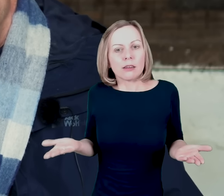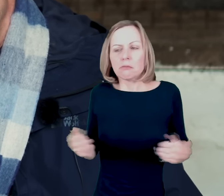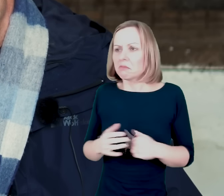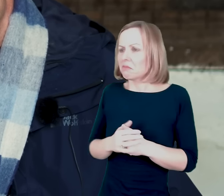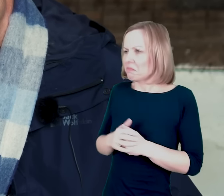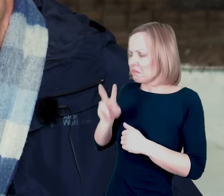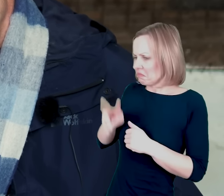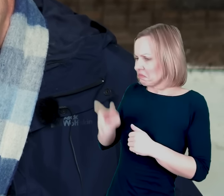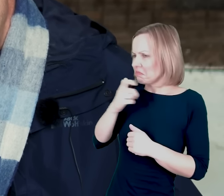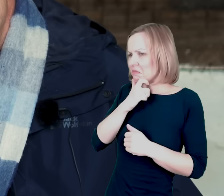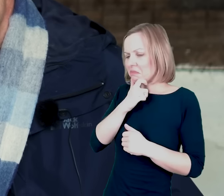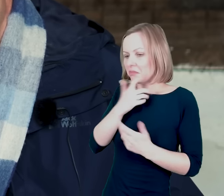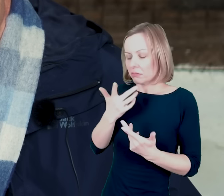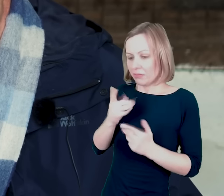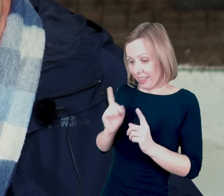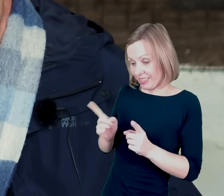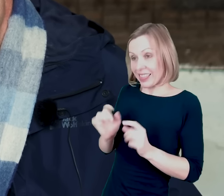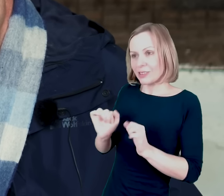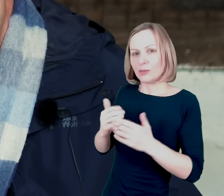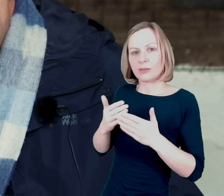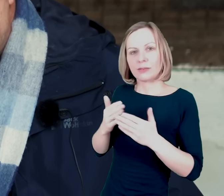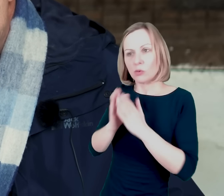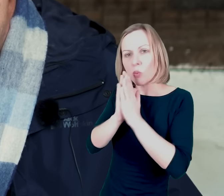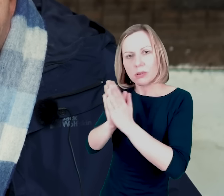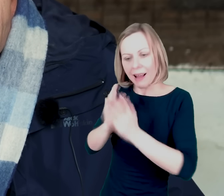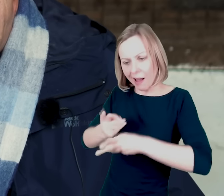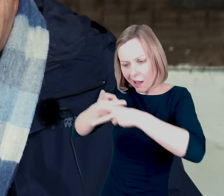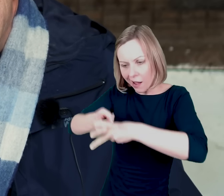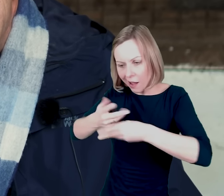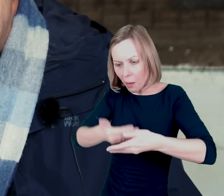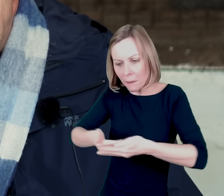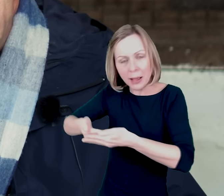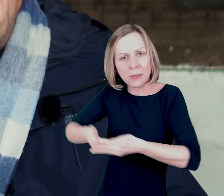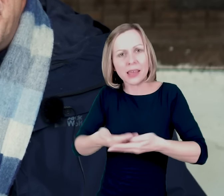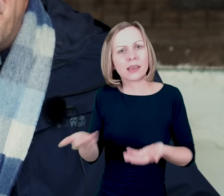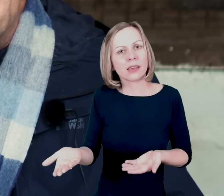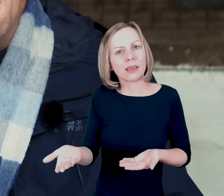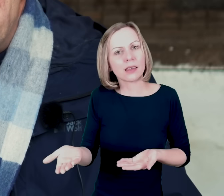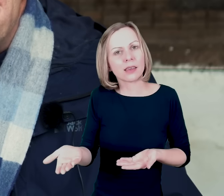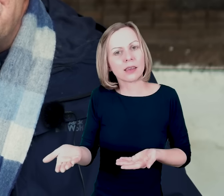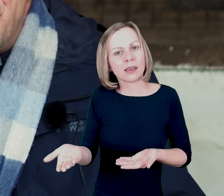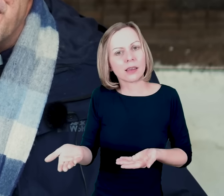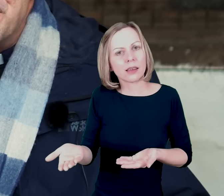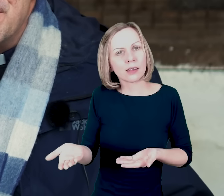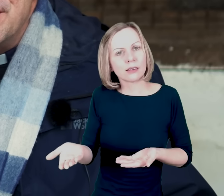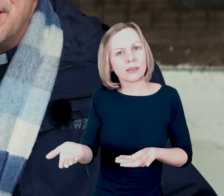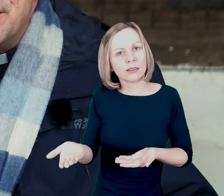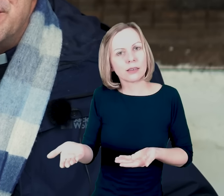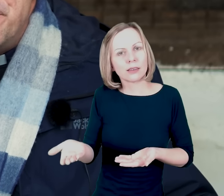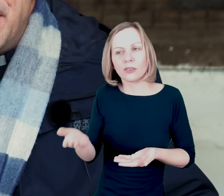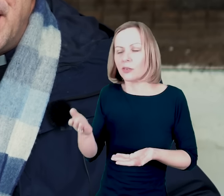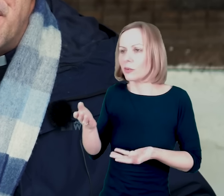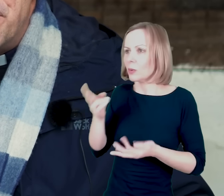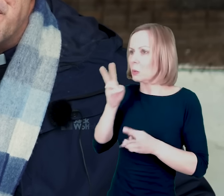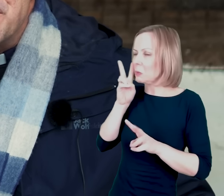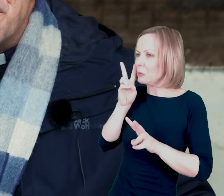baby? And I looked at her and I said, that's your prayer. I mean, when else do you have the chance to